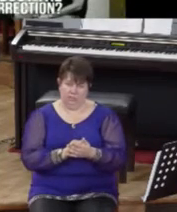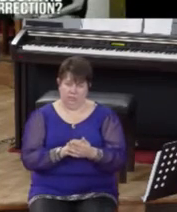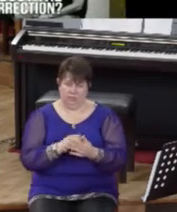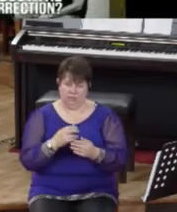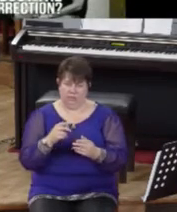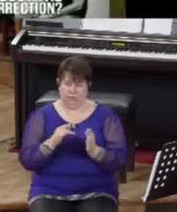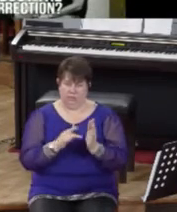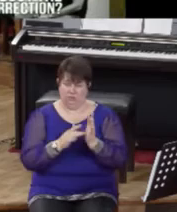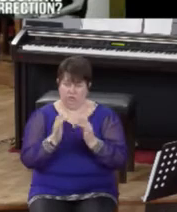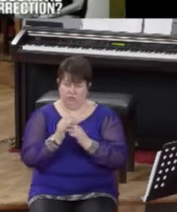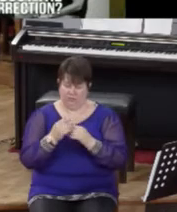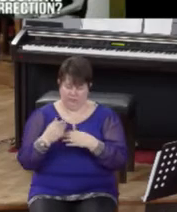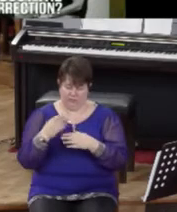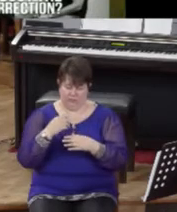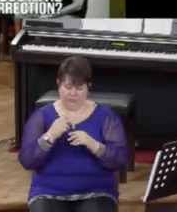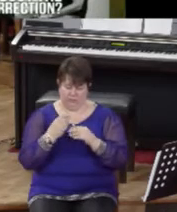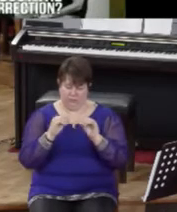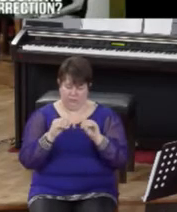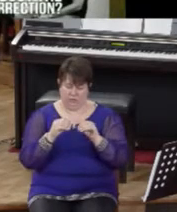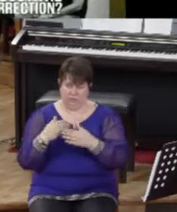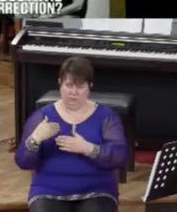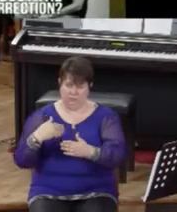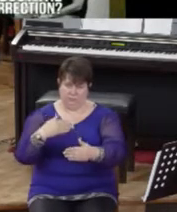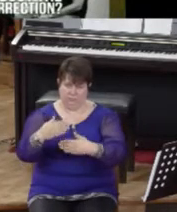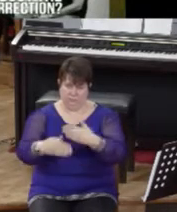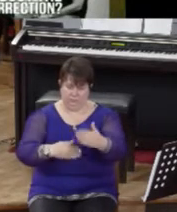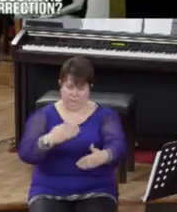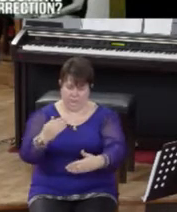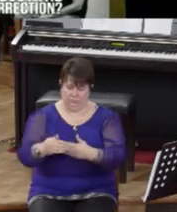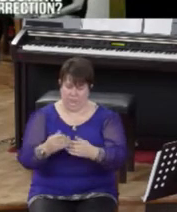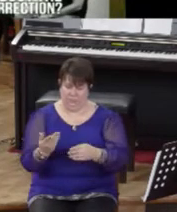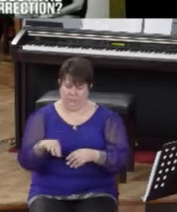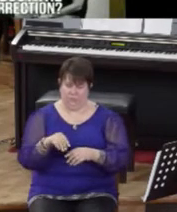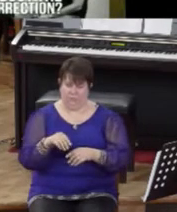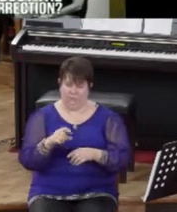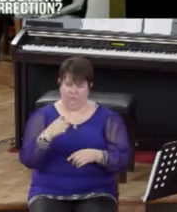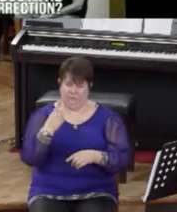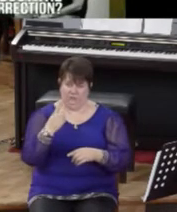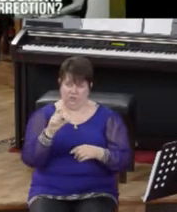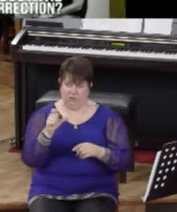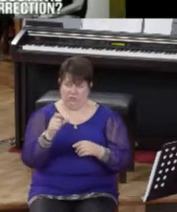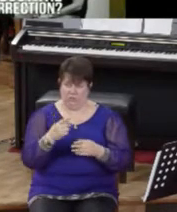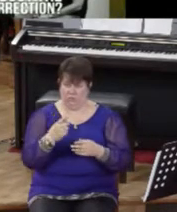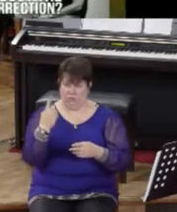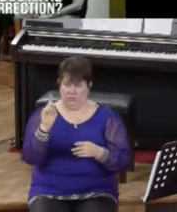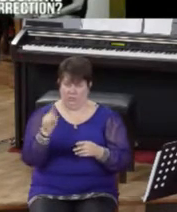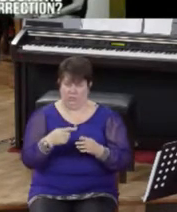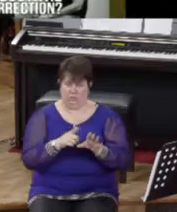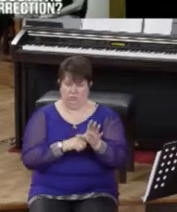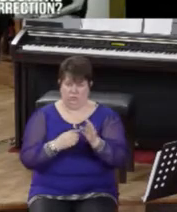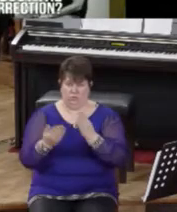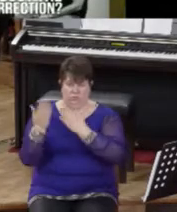down through 2 millennia to you and to me, if it had been found to be false.